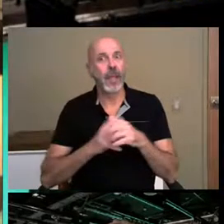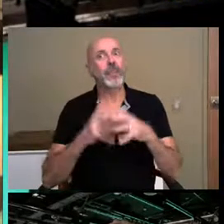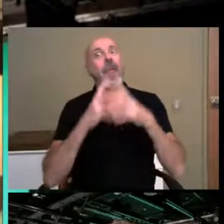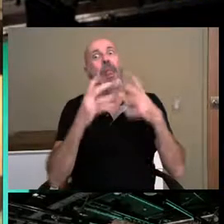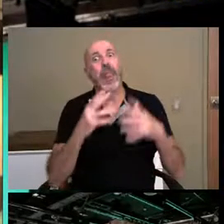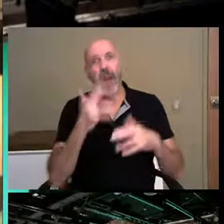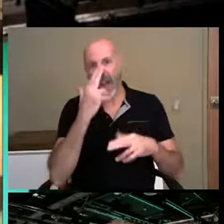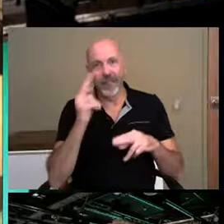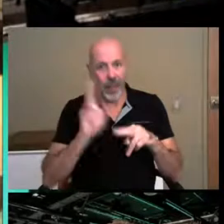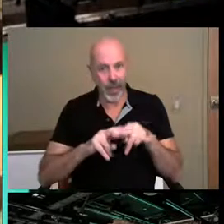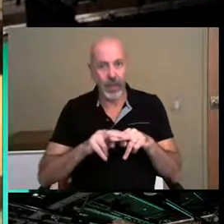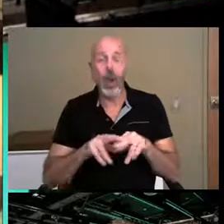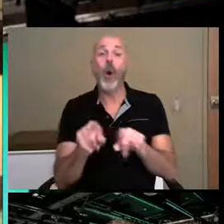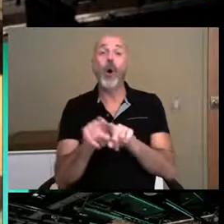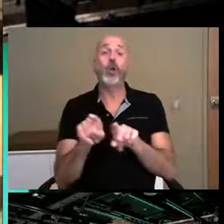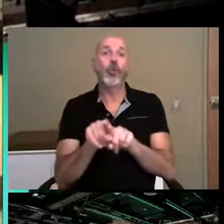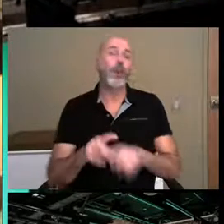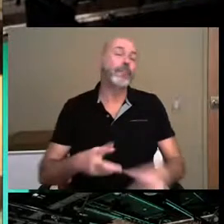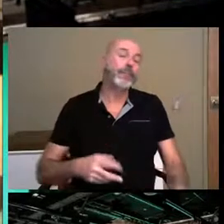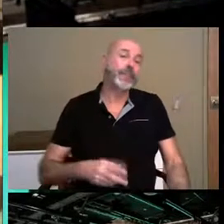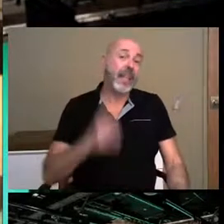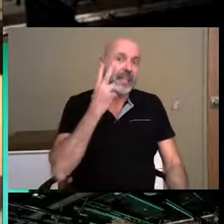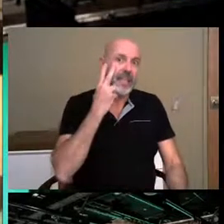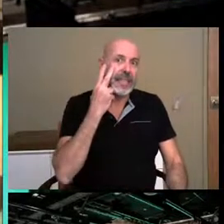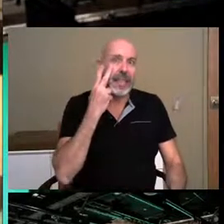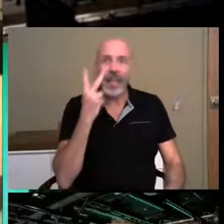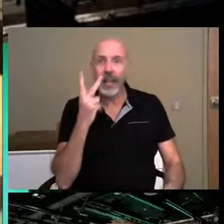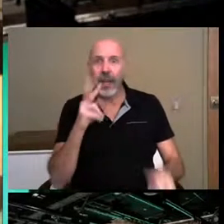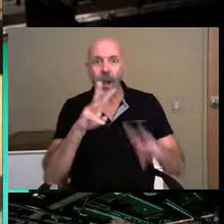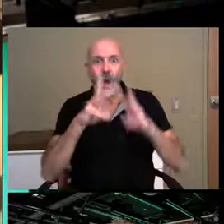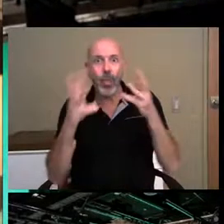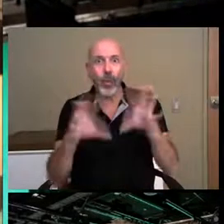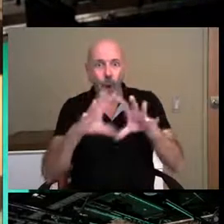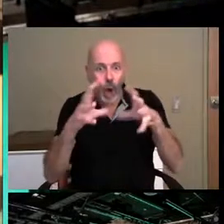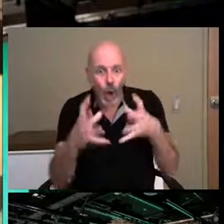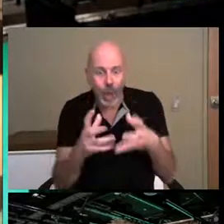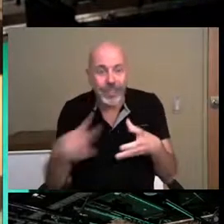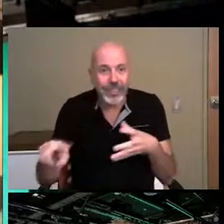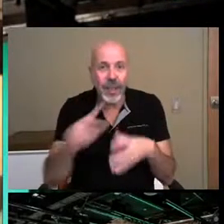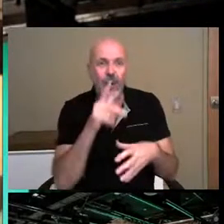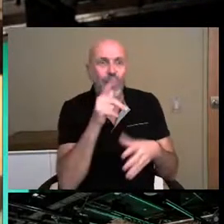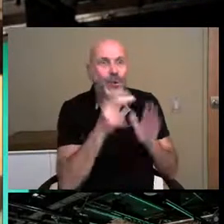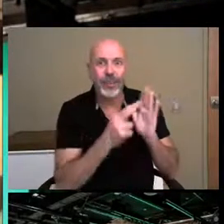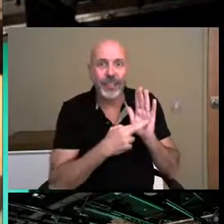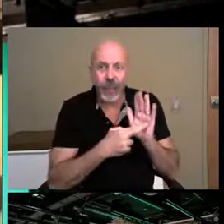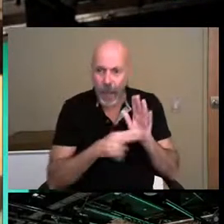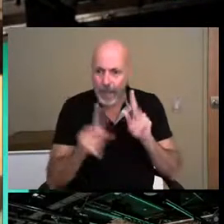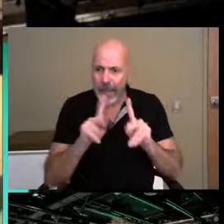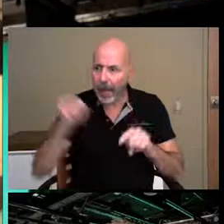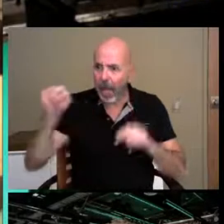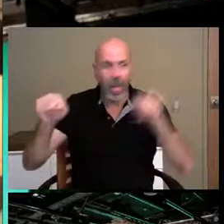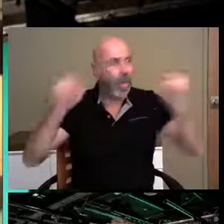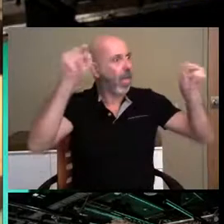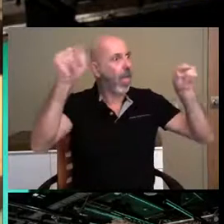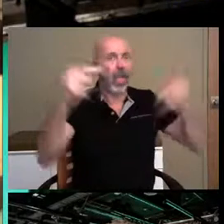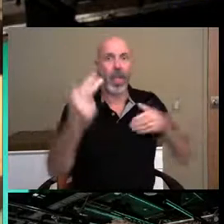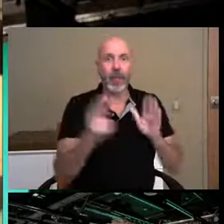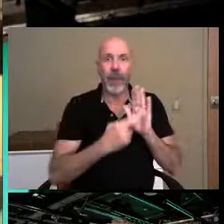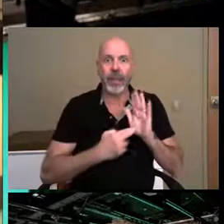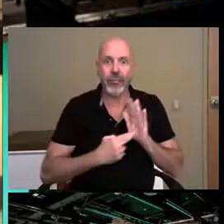fun. And also just seeing who from around the world is registering now that it's virtual. And I'll tell you this much, and